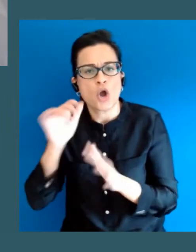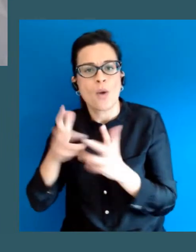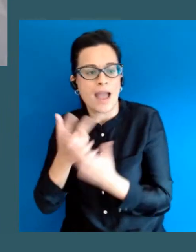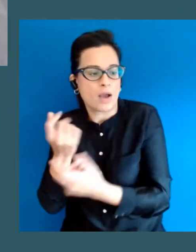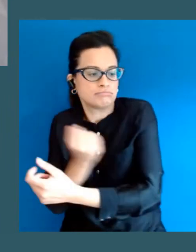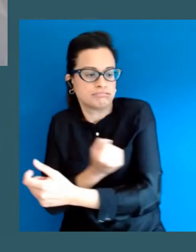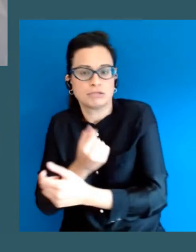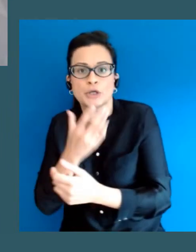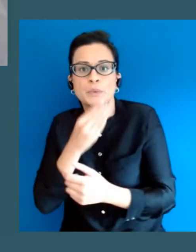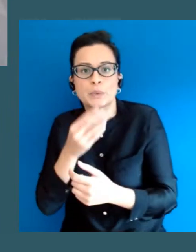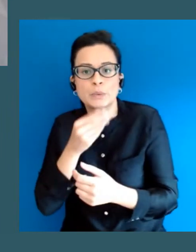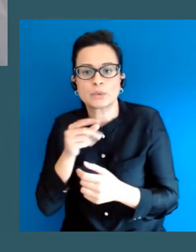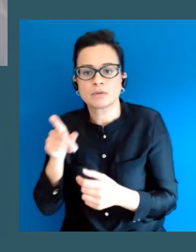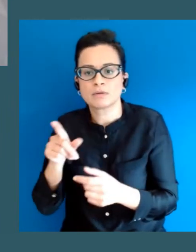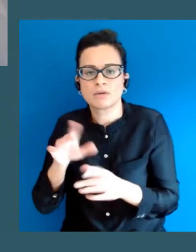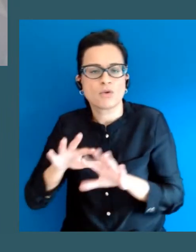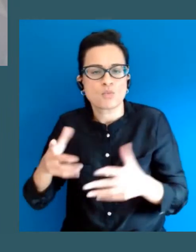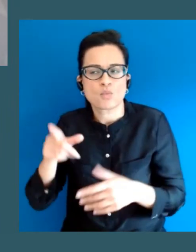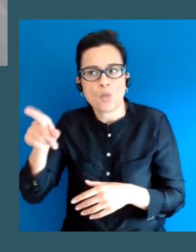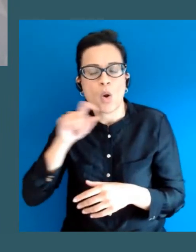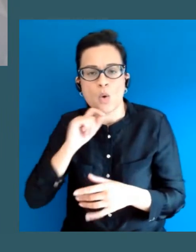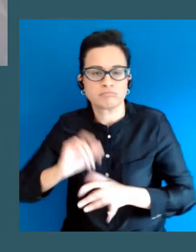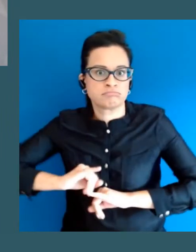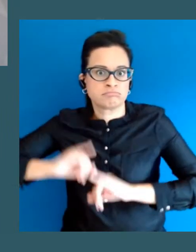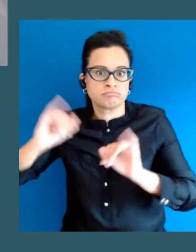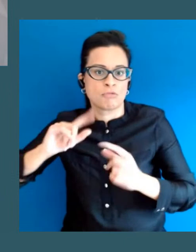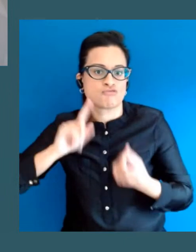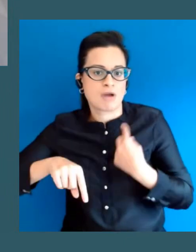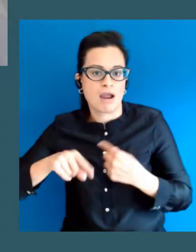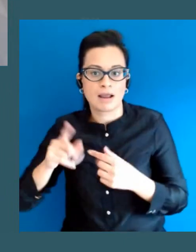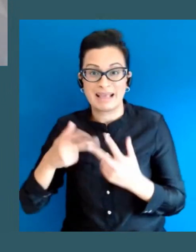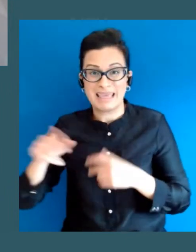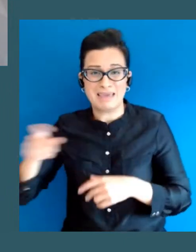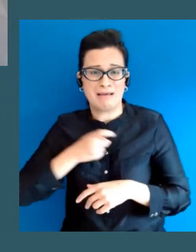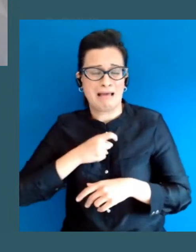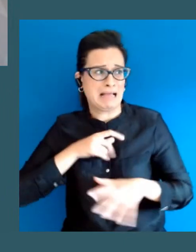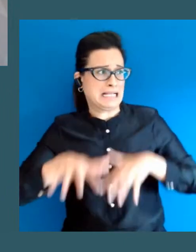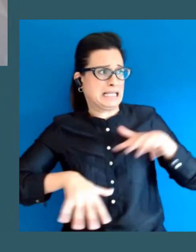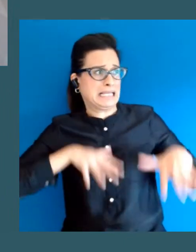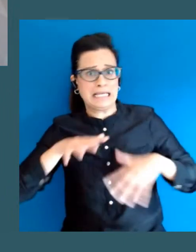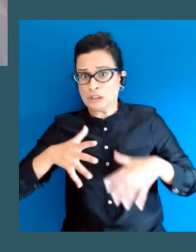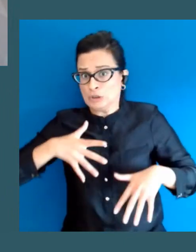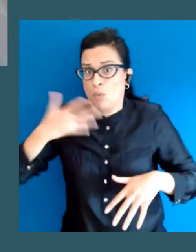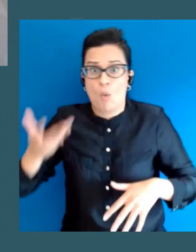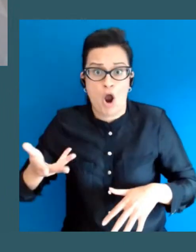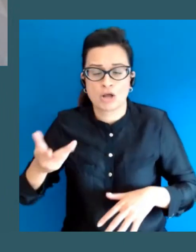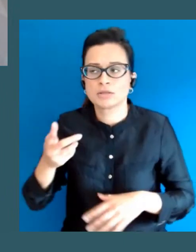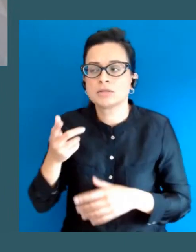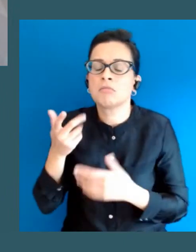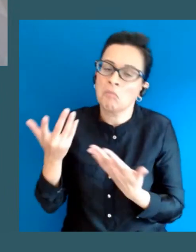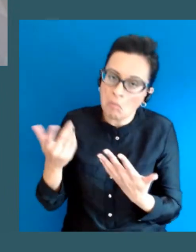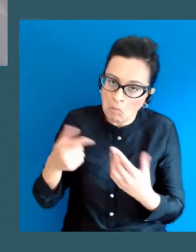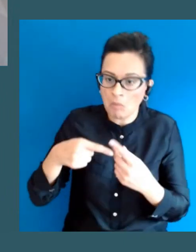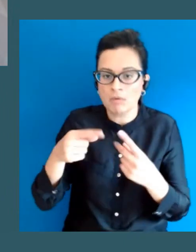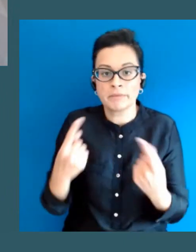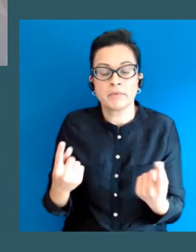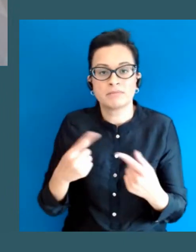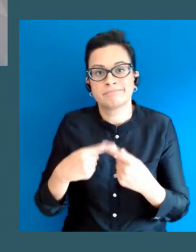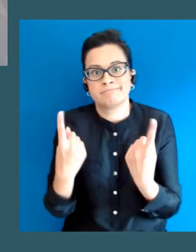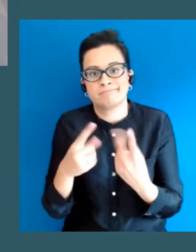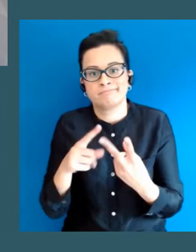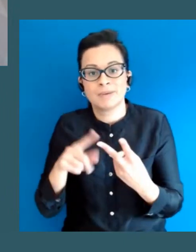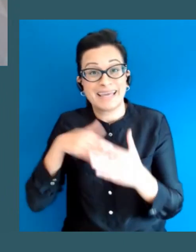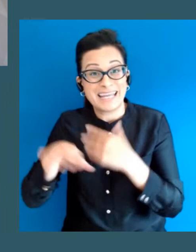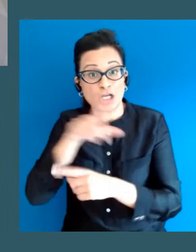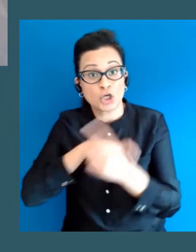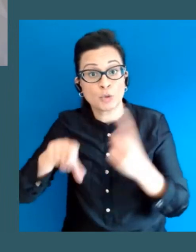extremely unlikely to have a severe reaction. If they're really anxious and they don't want to do it, then I think the other thing is, if you're in the community, what you could do is you could do